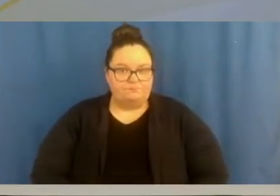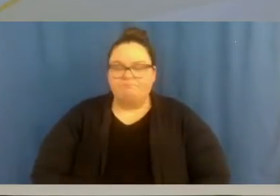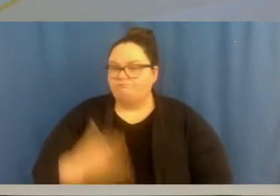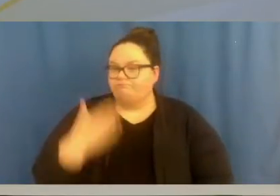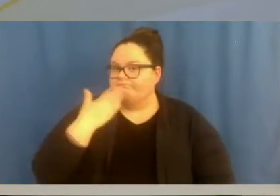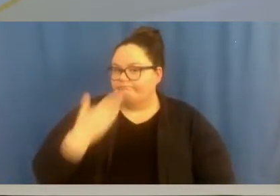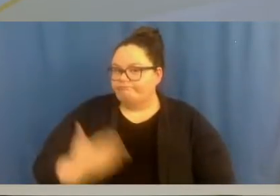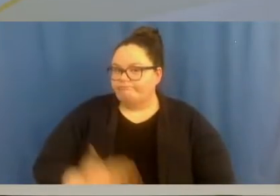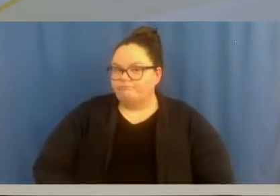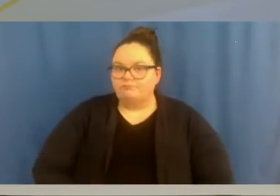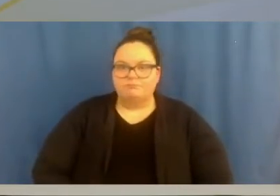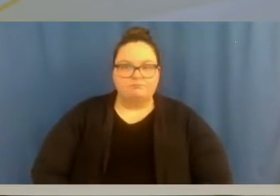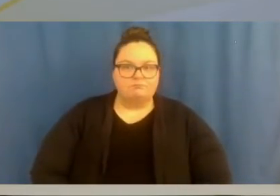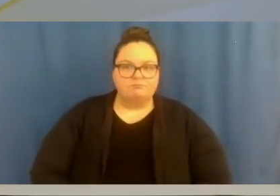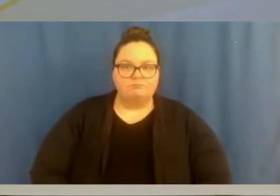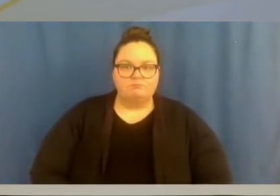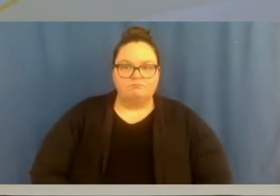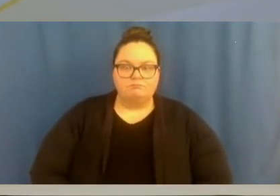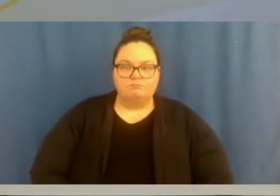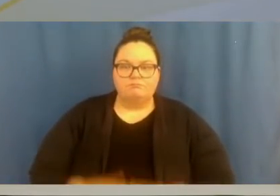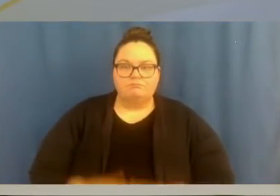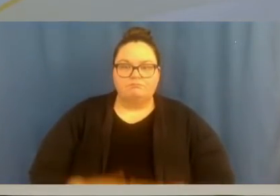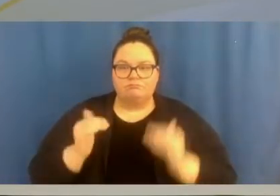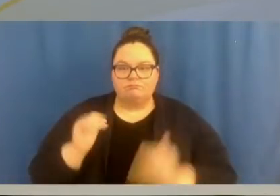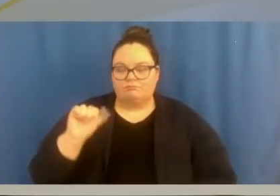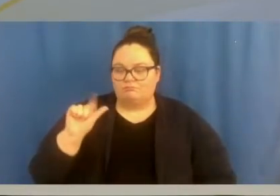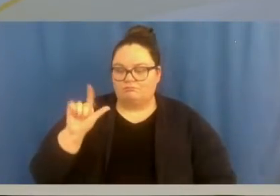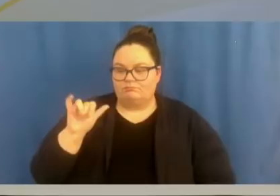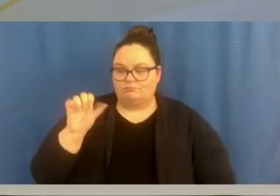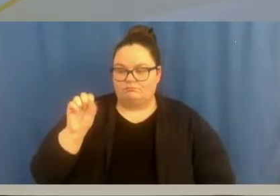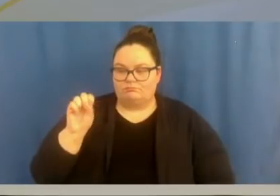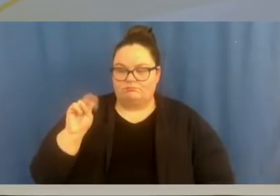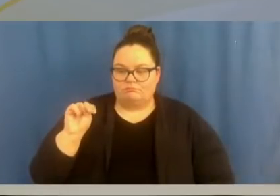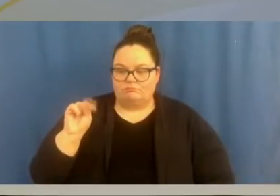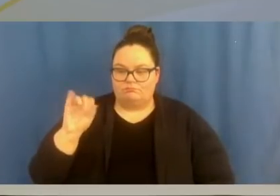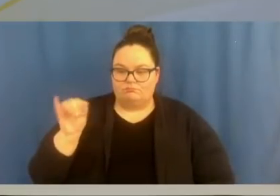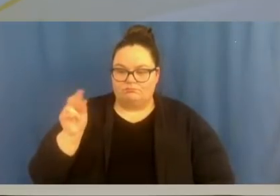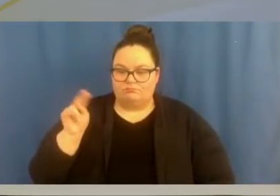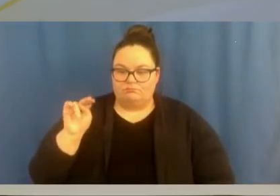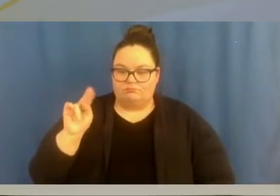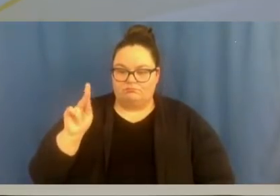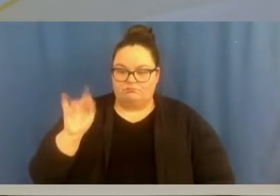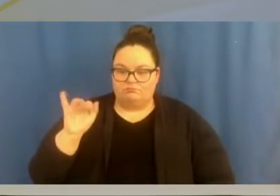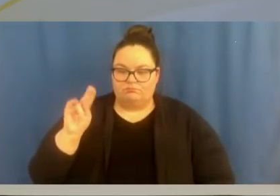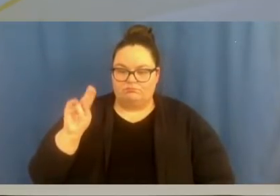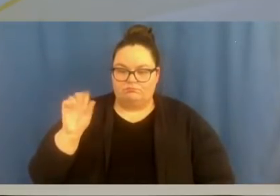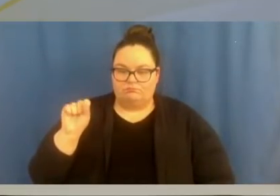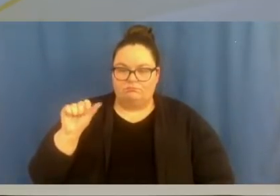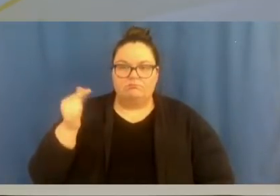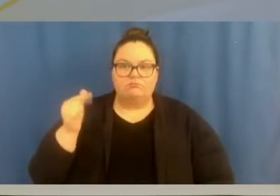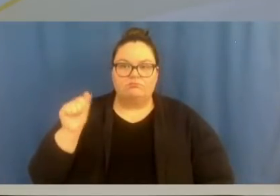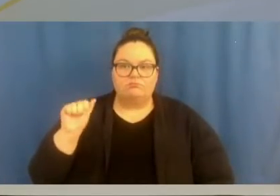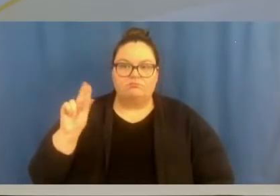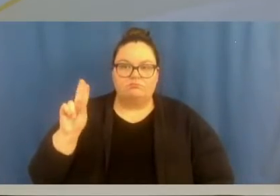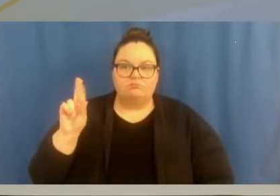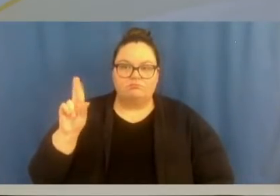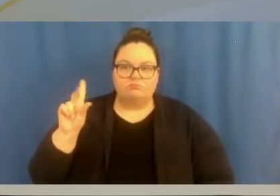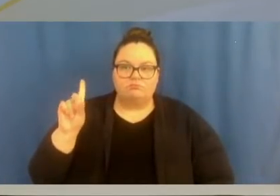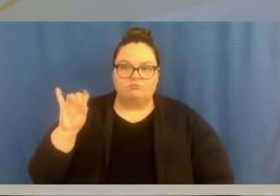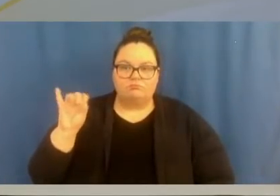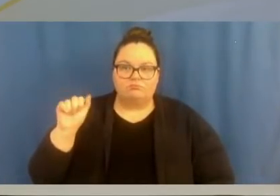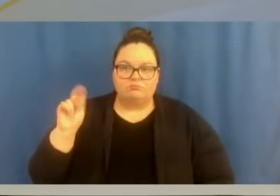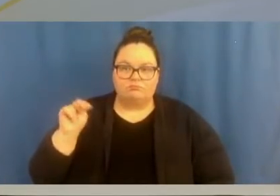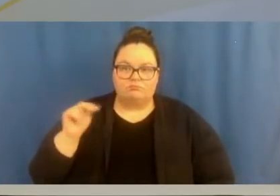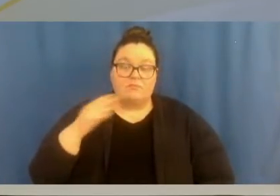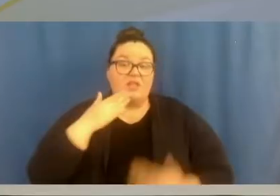Allison Jenkins, Guardian. Yes, good afternoon. Thanks for updating us about